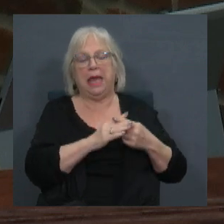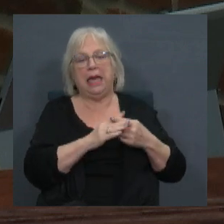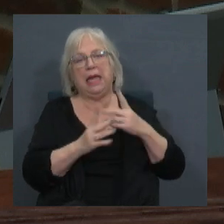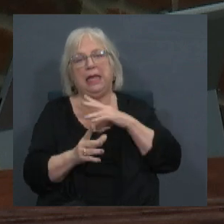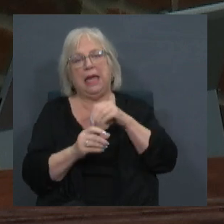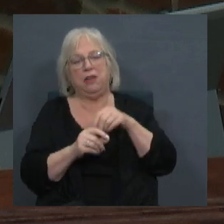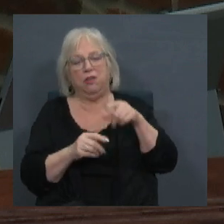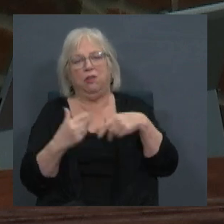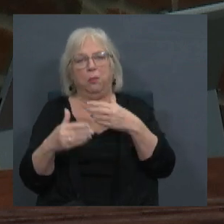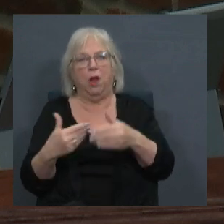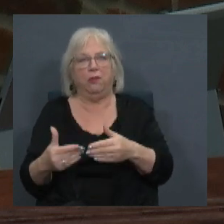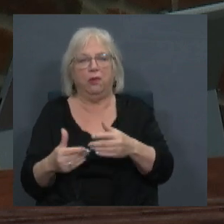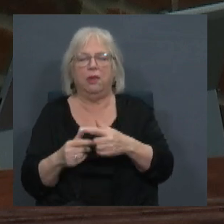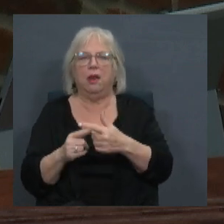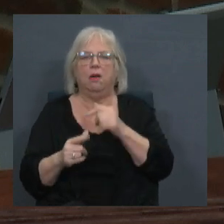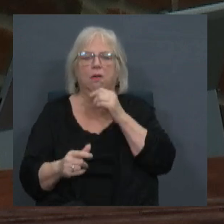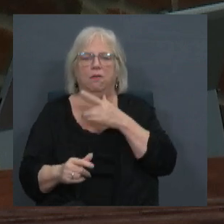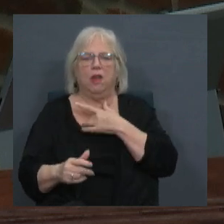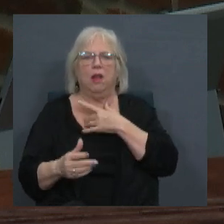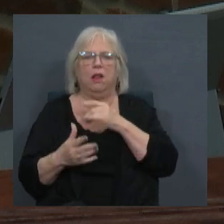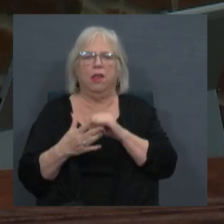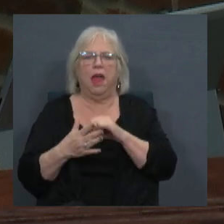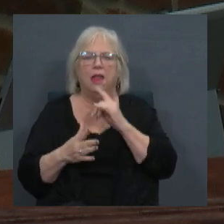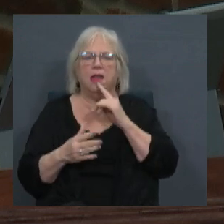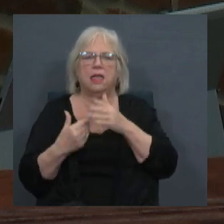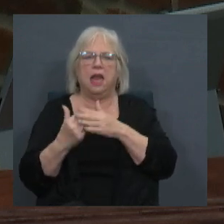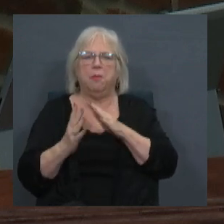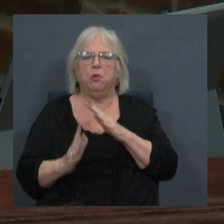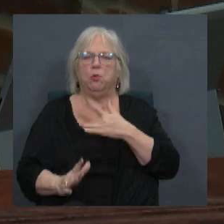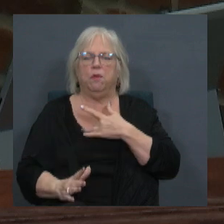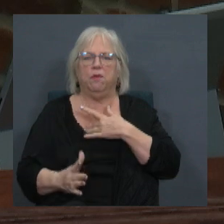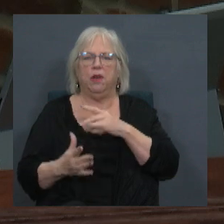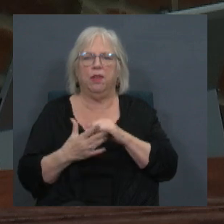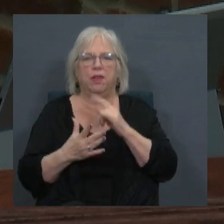feel like they were being railroaded, the residents